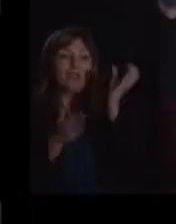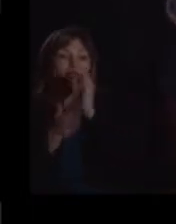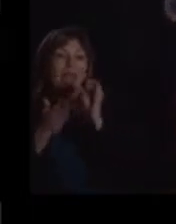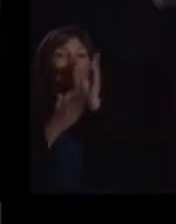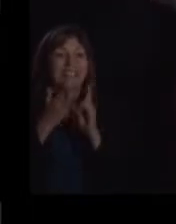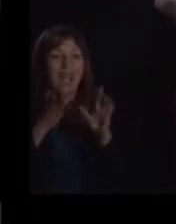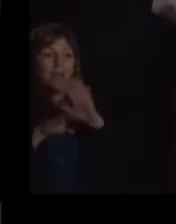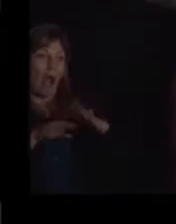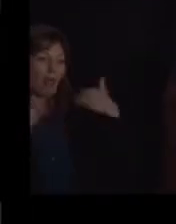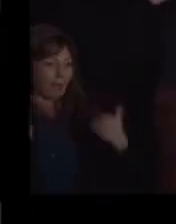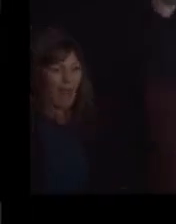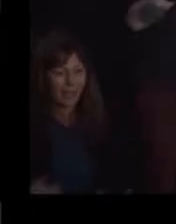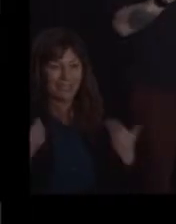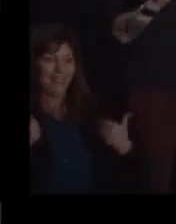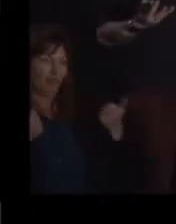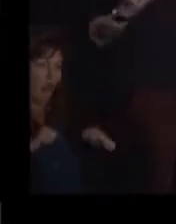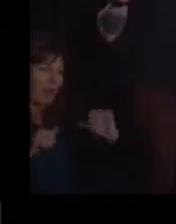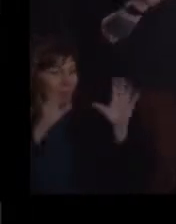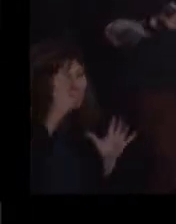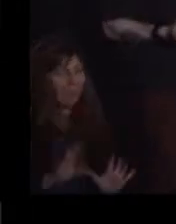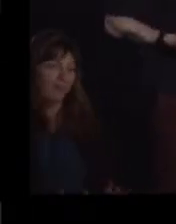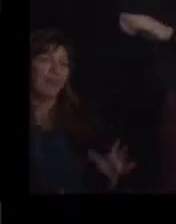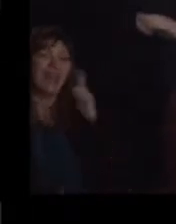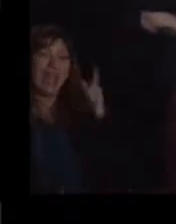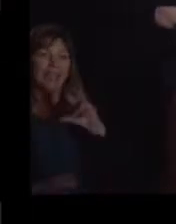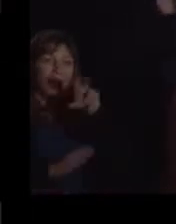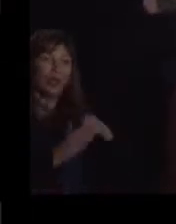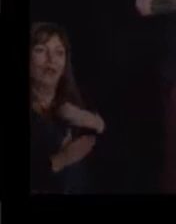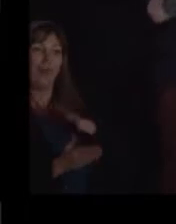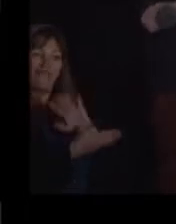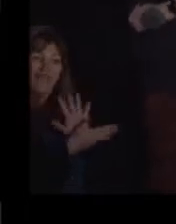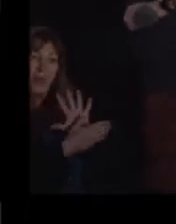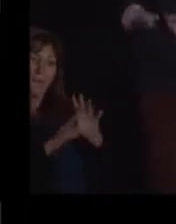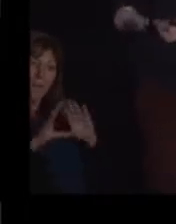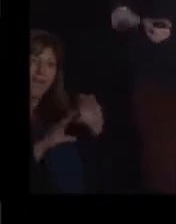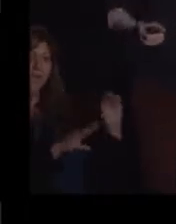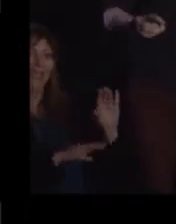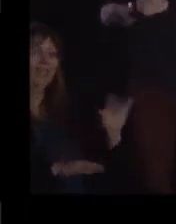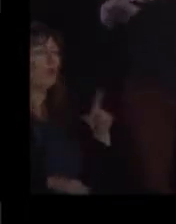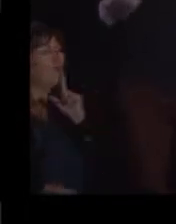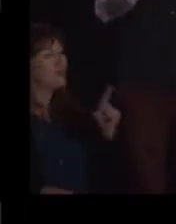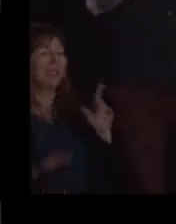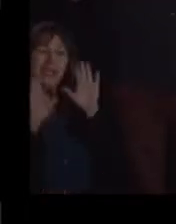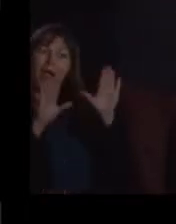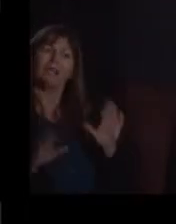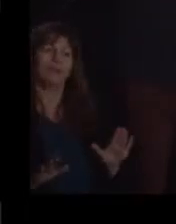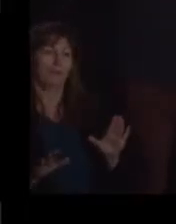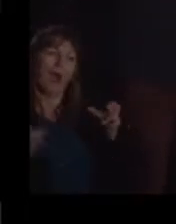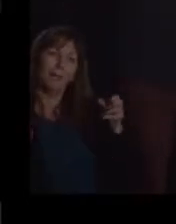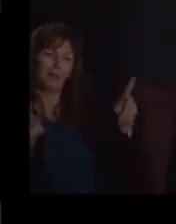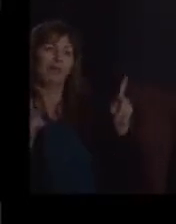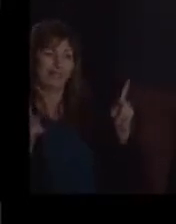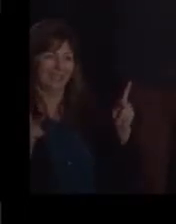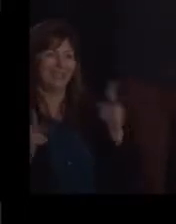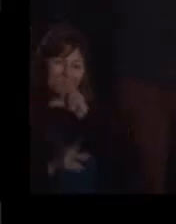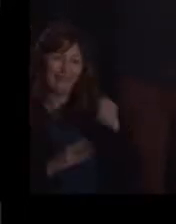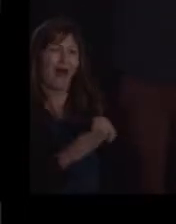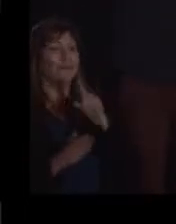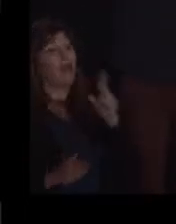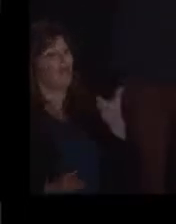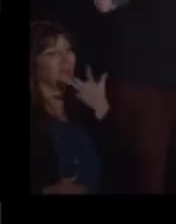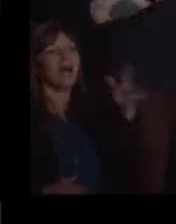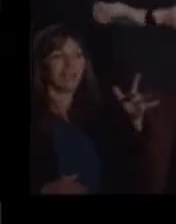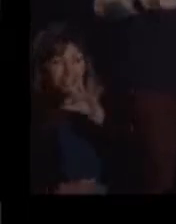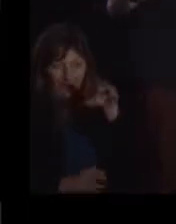facts about Aardman and Bristol and filmmaking process and stuff like that. And so it was just an incredible opportunity. Thought I was just so lucky to be